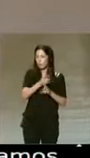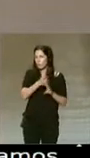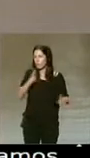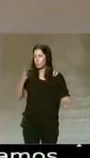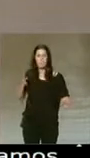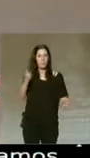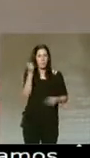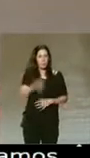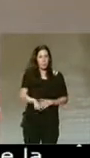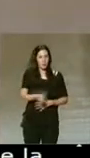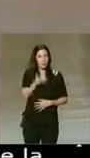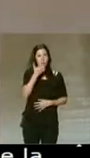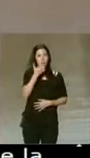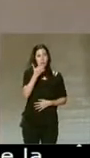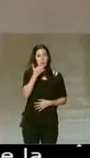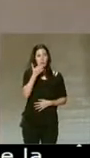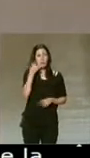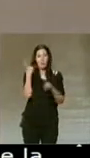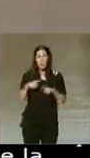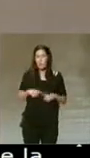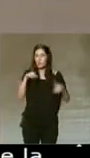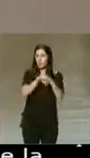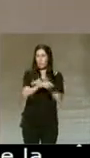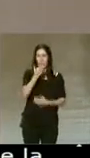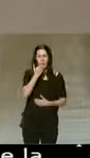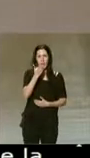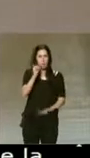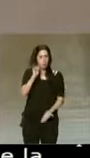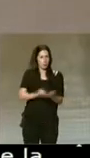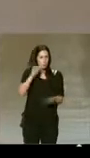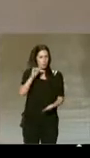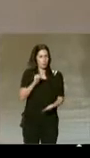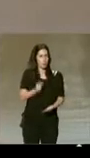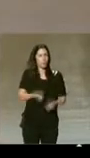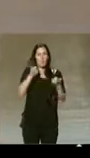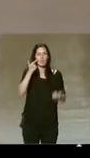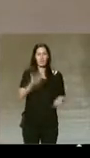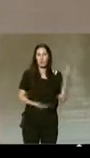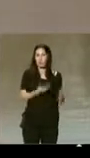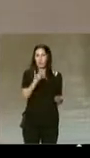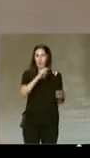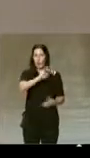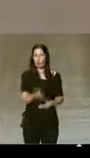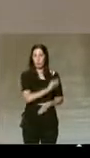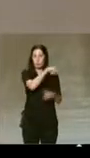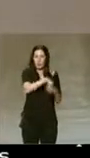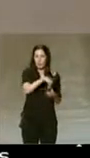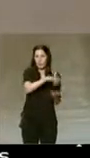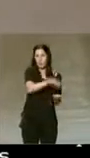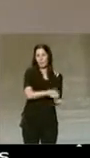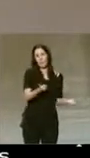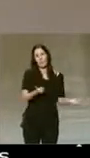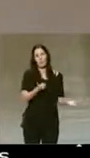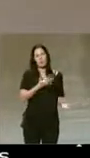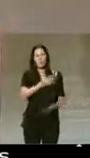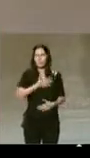or refurbished because the ATM transactions are much faster than the transactions at the